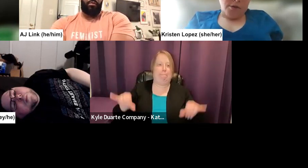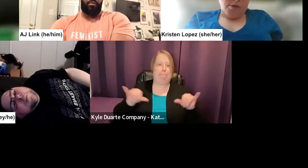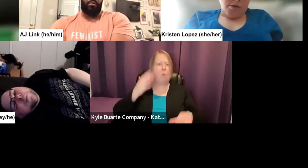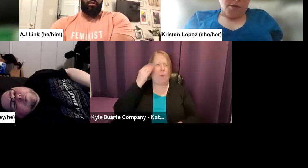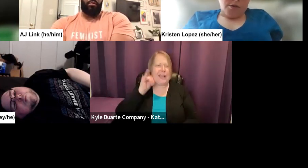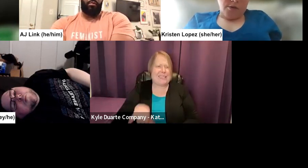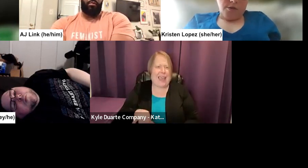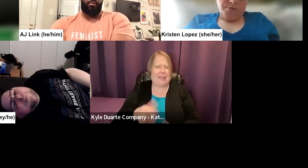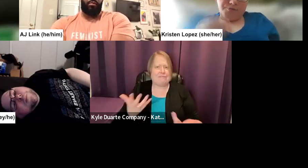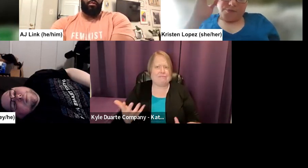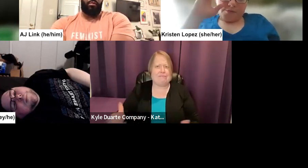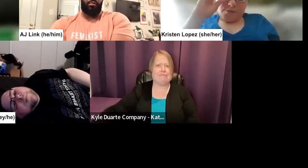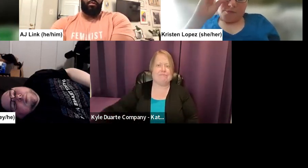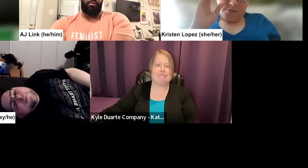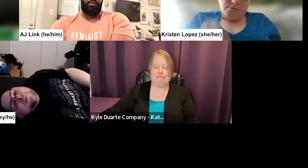is.